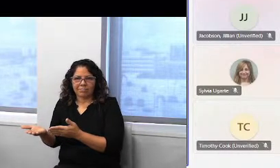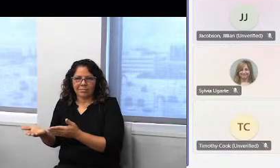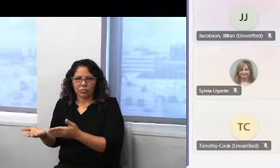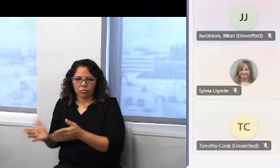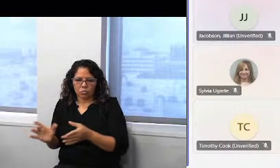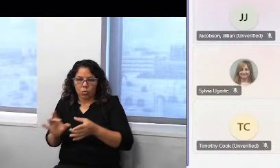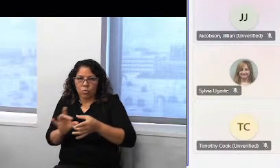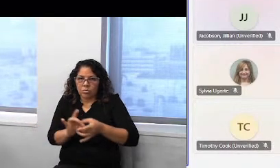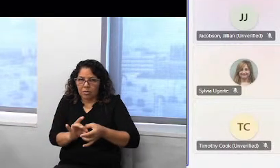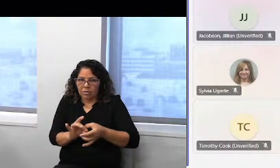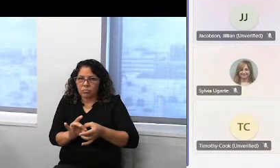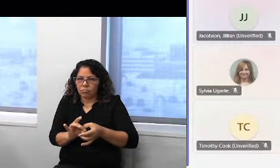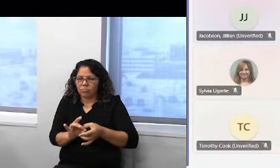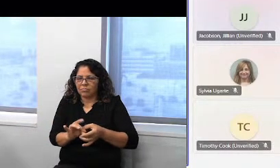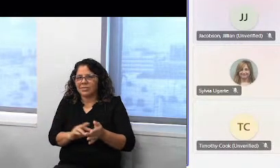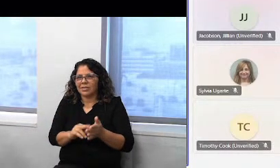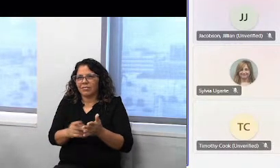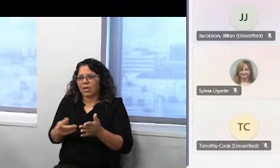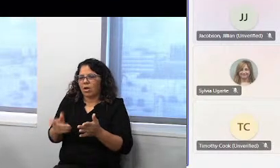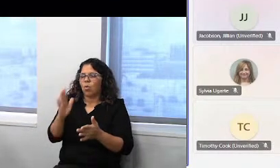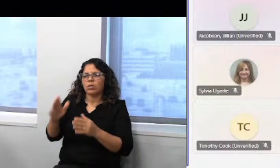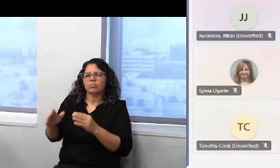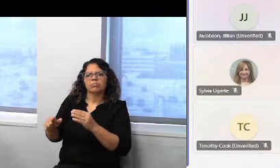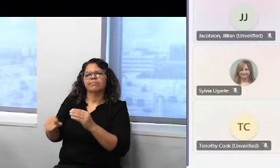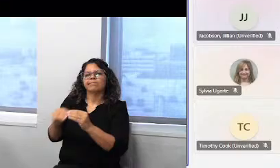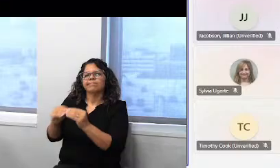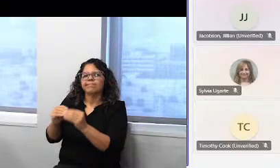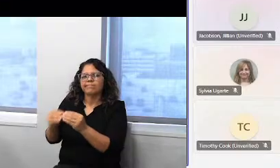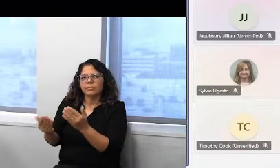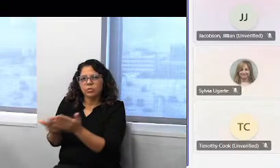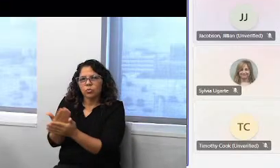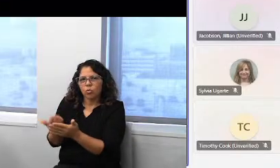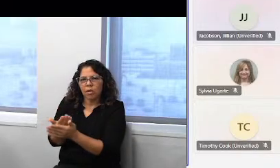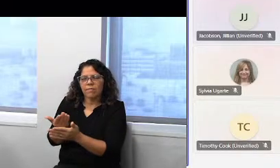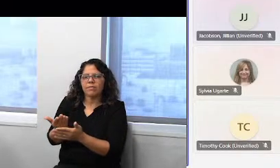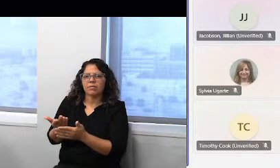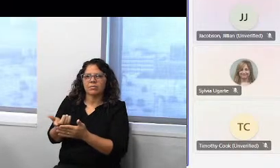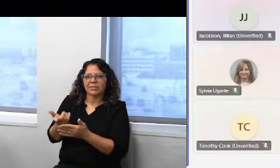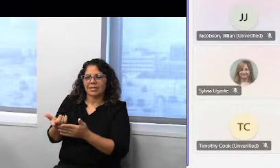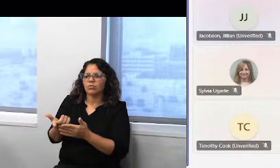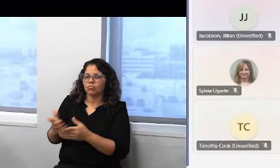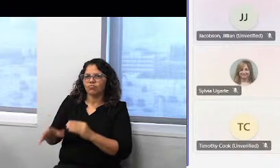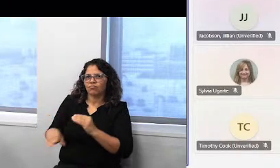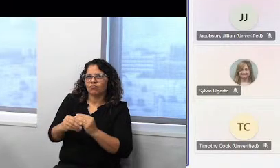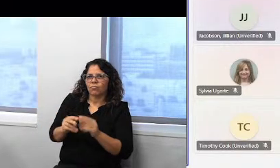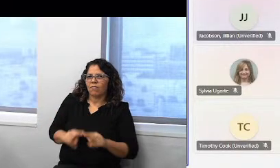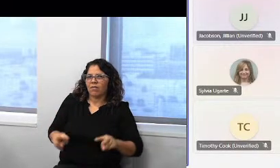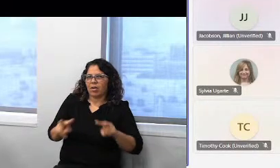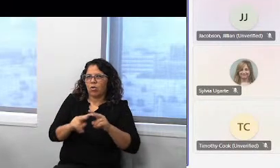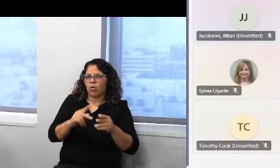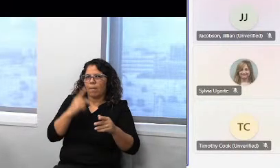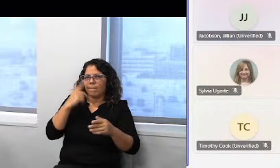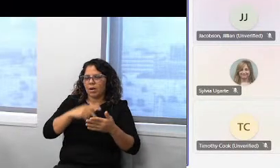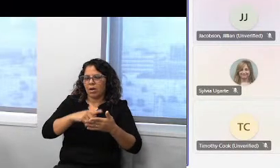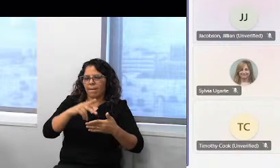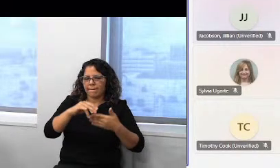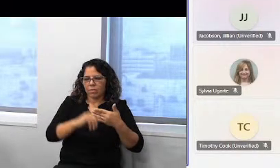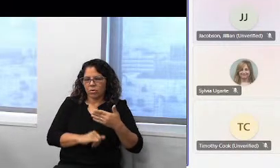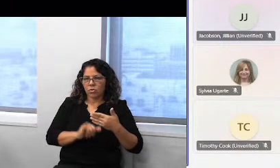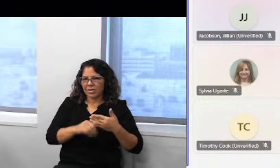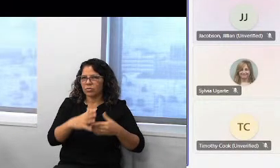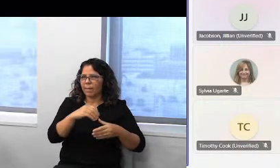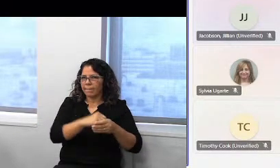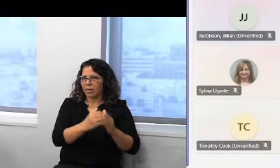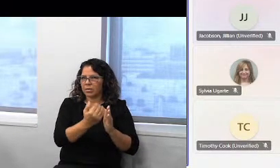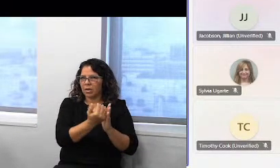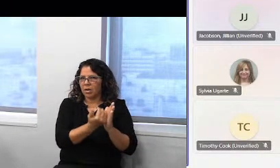associated with that, which is going to provide then value to these projects. Those are on the list of priority projects that we have on